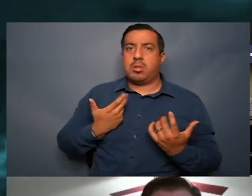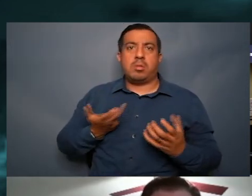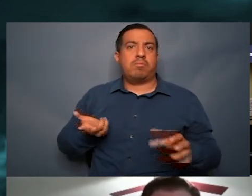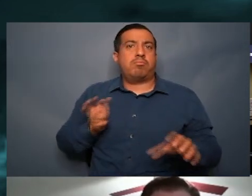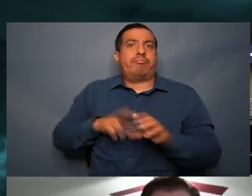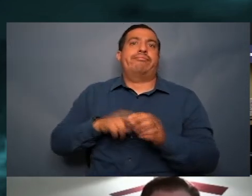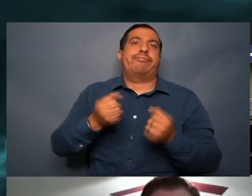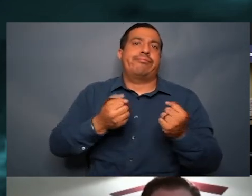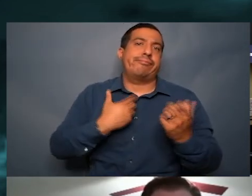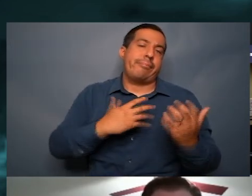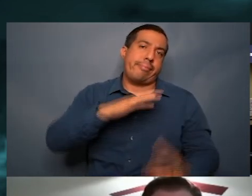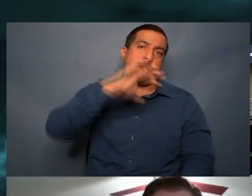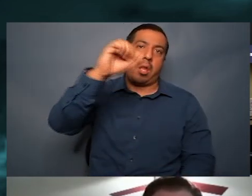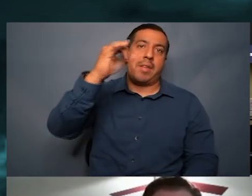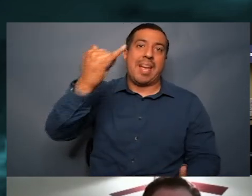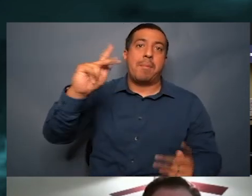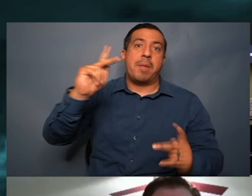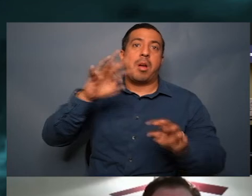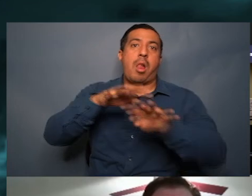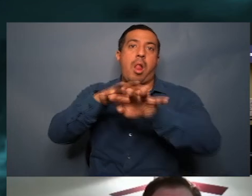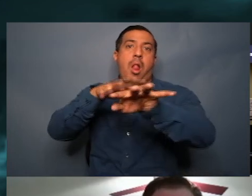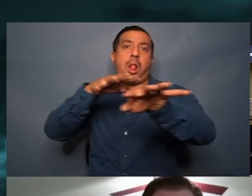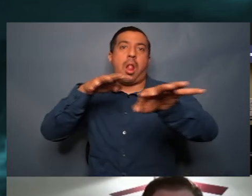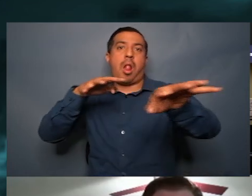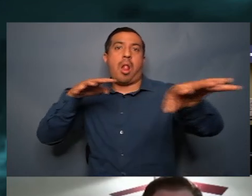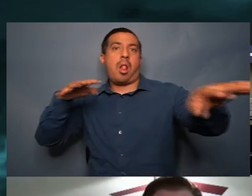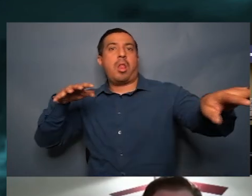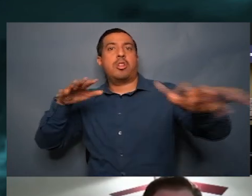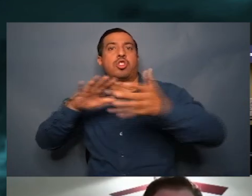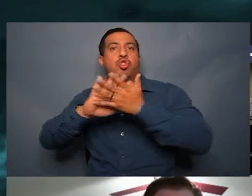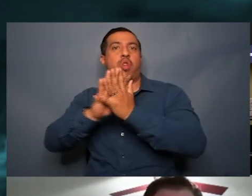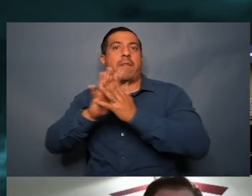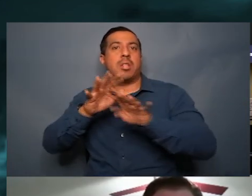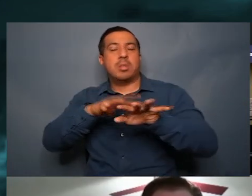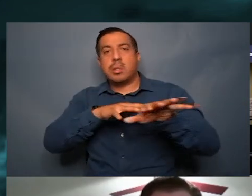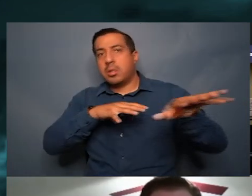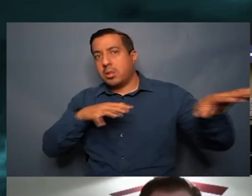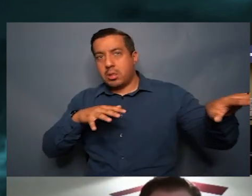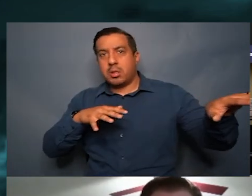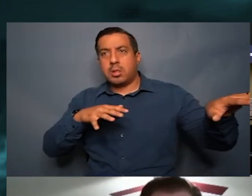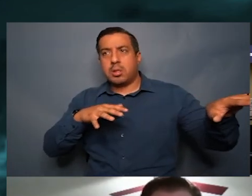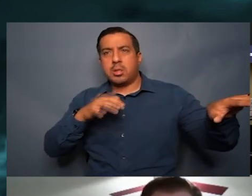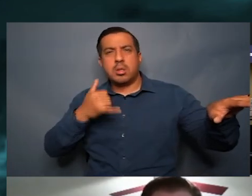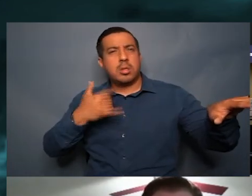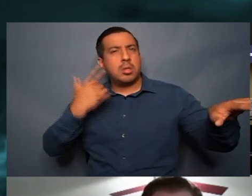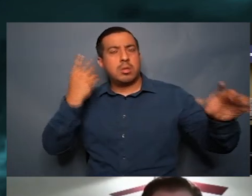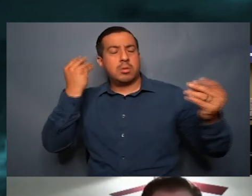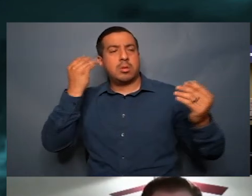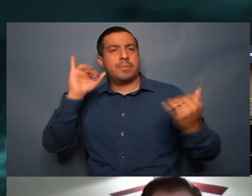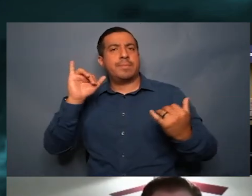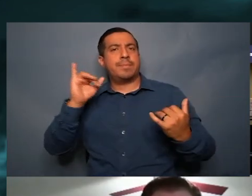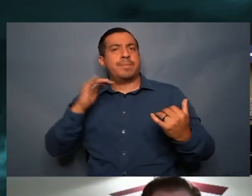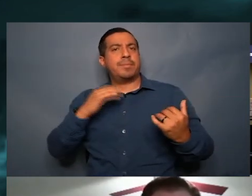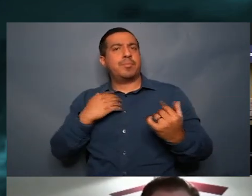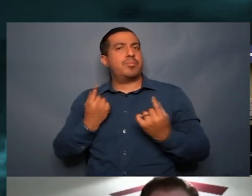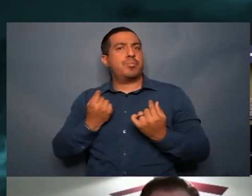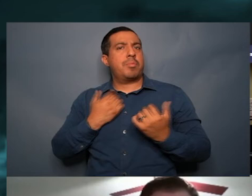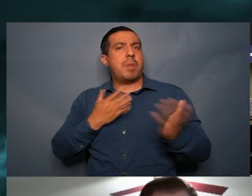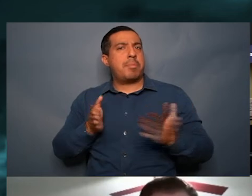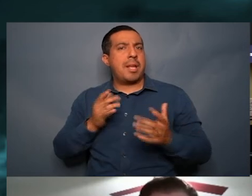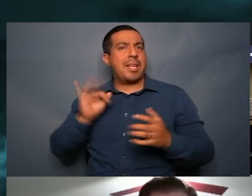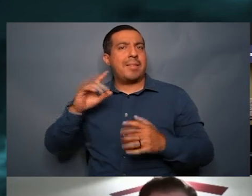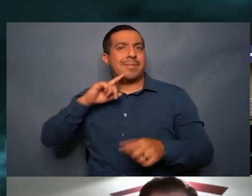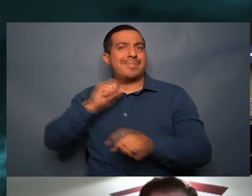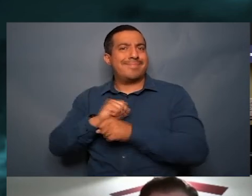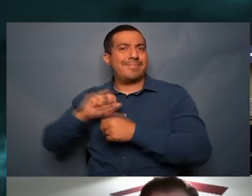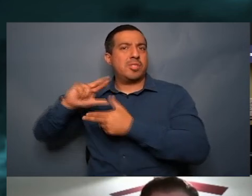and left, and we had a traffic jam because they hadn't really thought through, what is my plan when a major hurricane approaches? But, there's